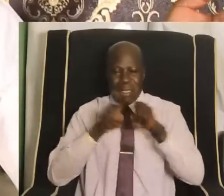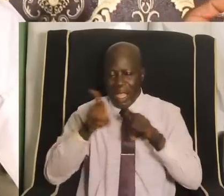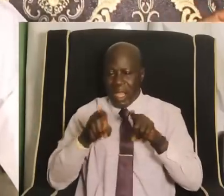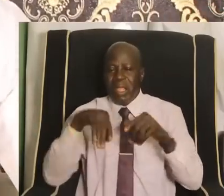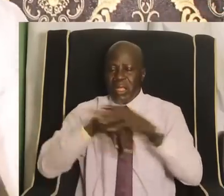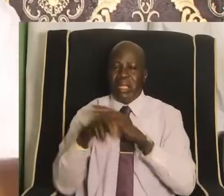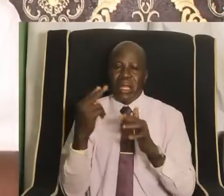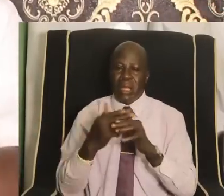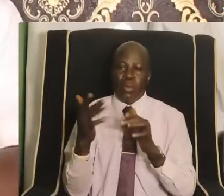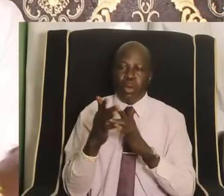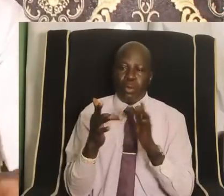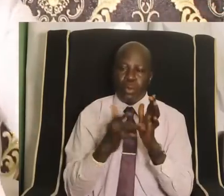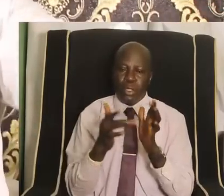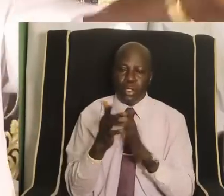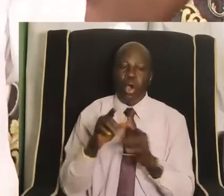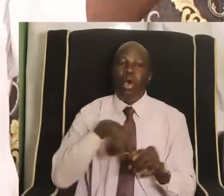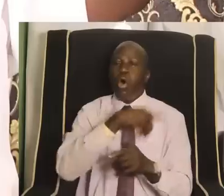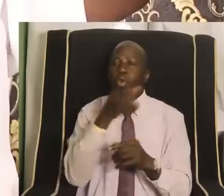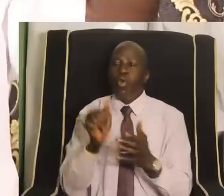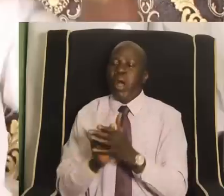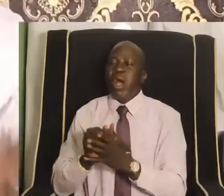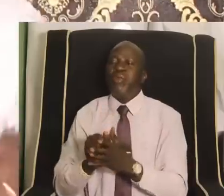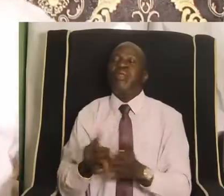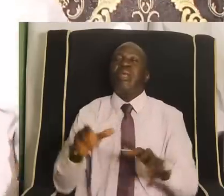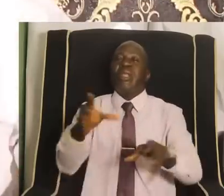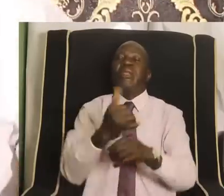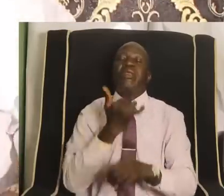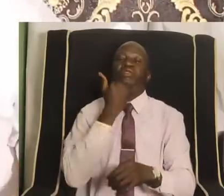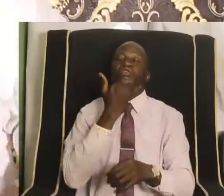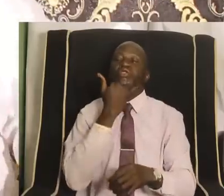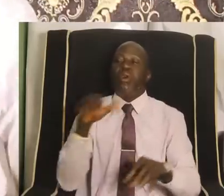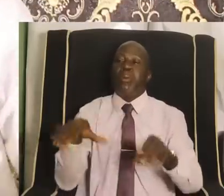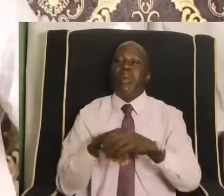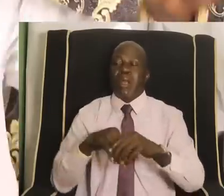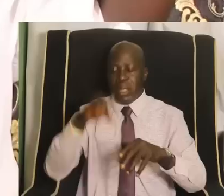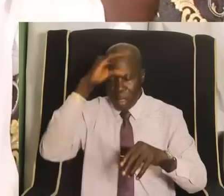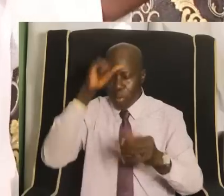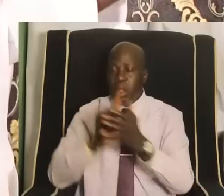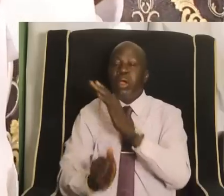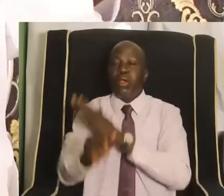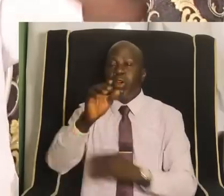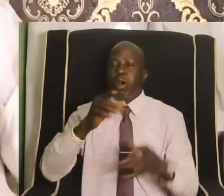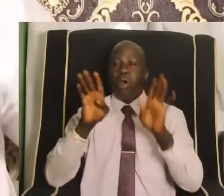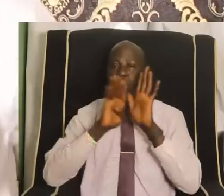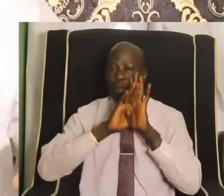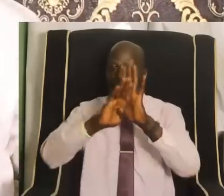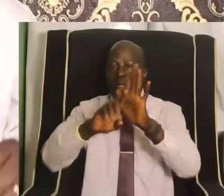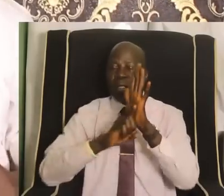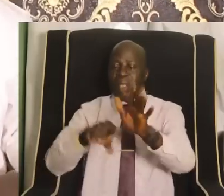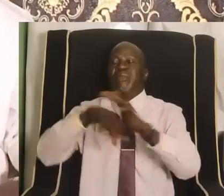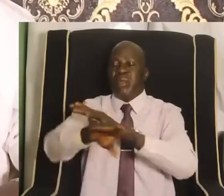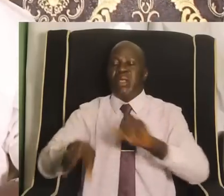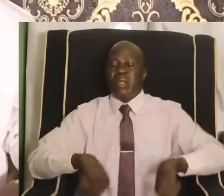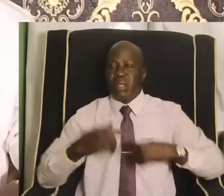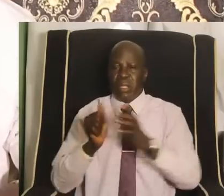Star. That means you become a rock star. Yeah. In the name of Jesus. All the people that you miss, all that miss you. Oh, Roma, satu senua ye ye. Oh,